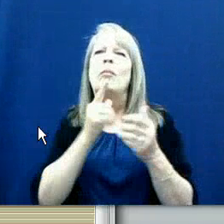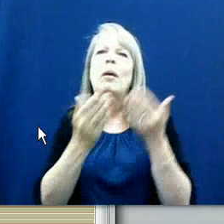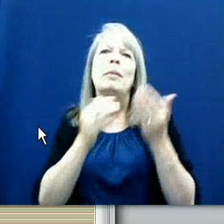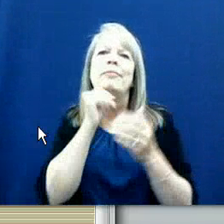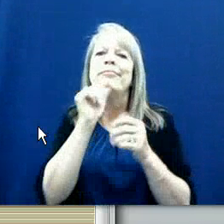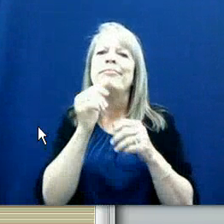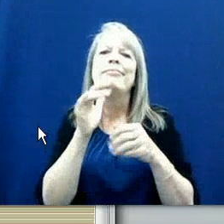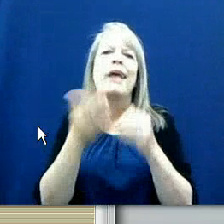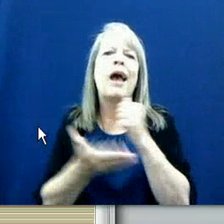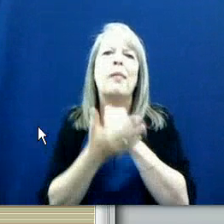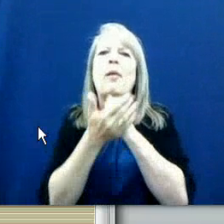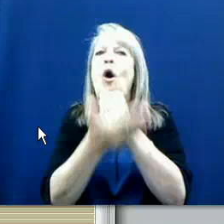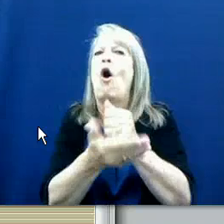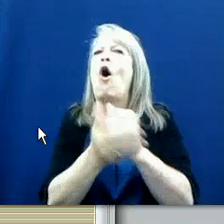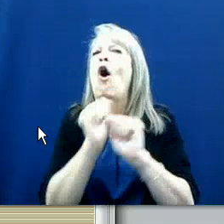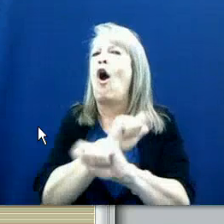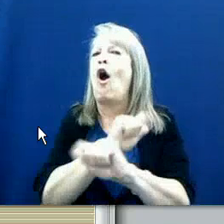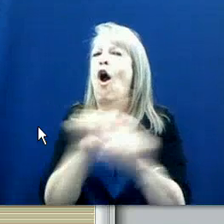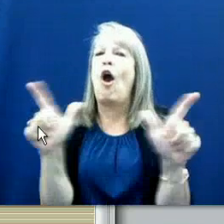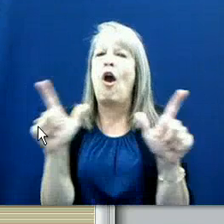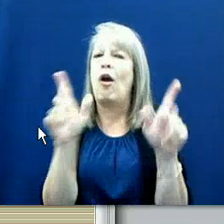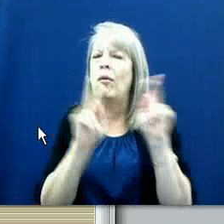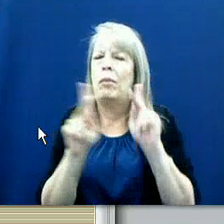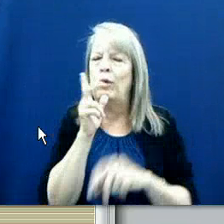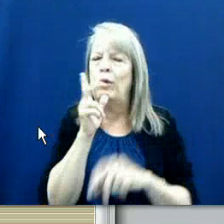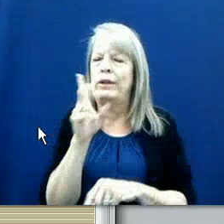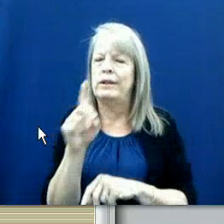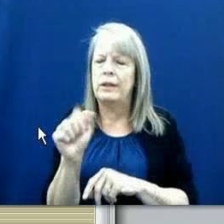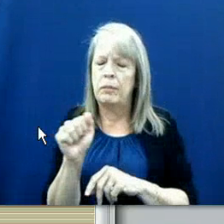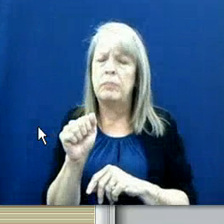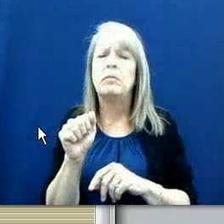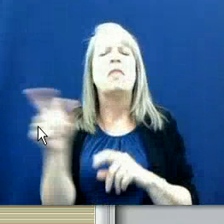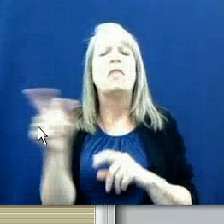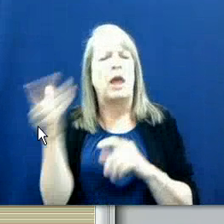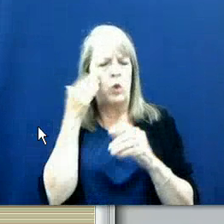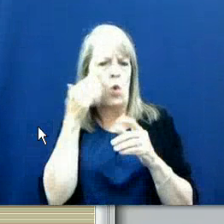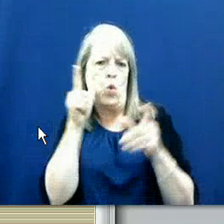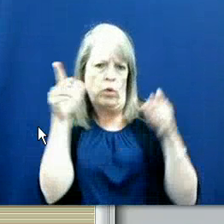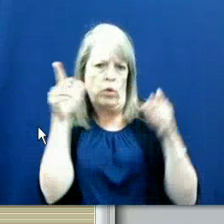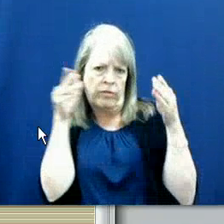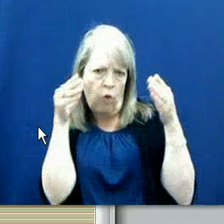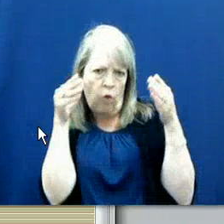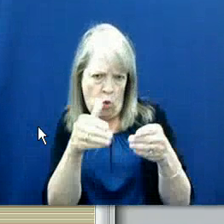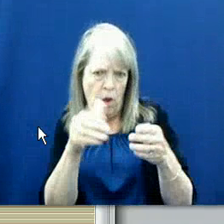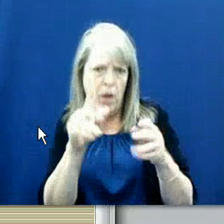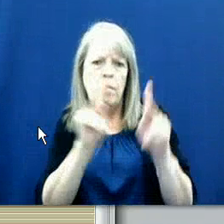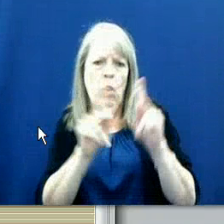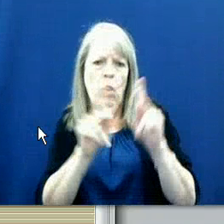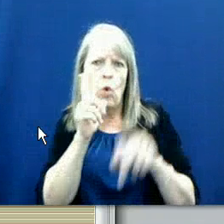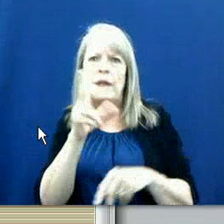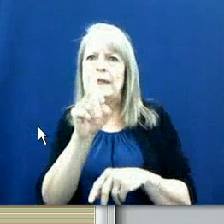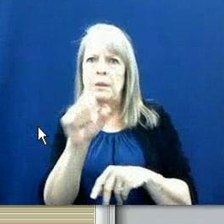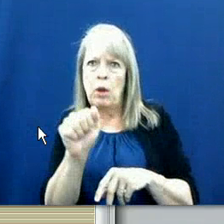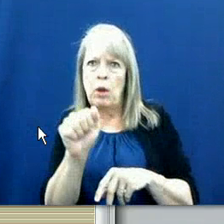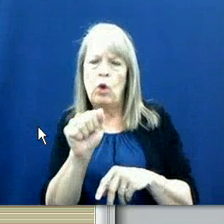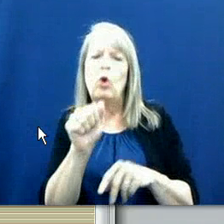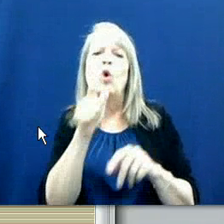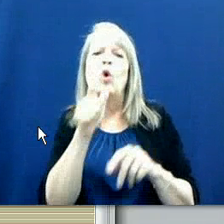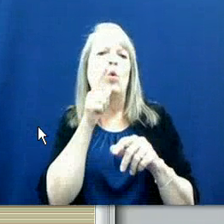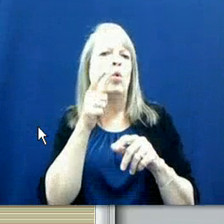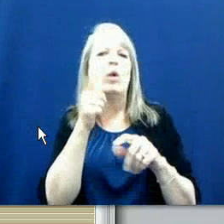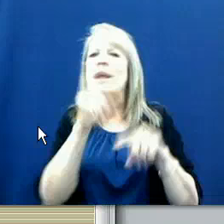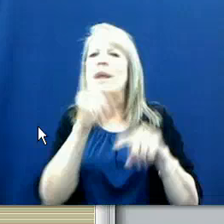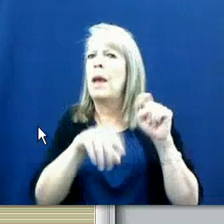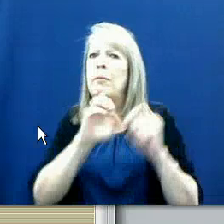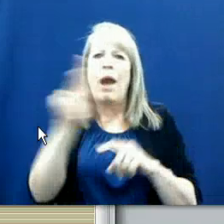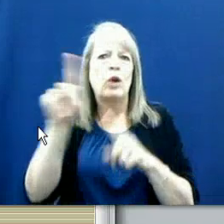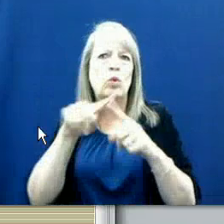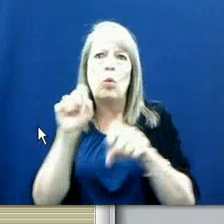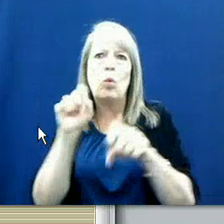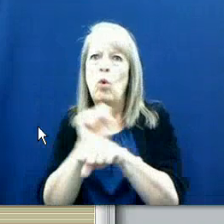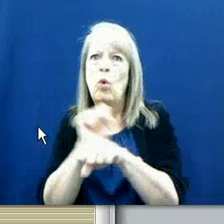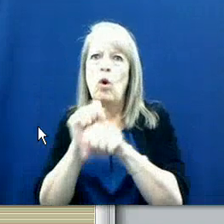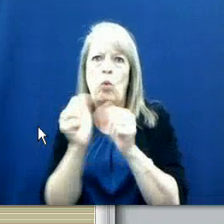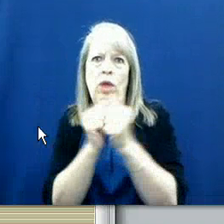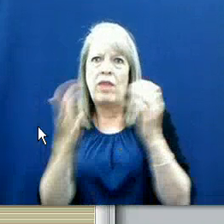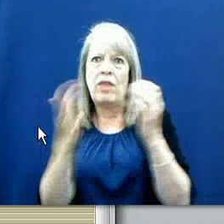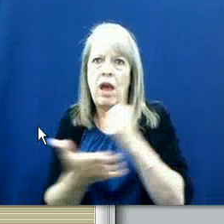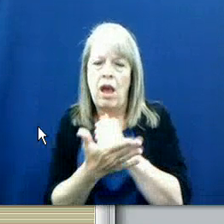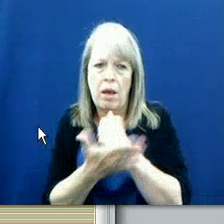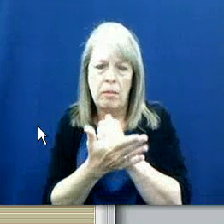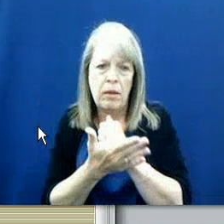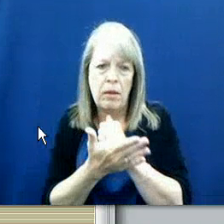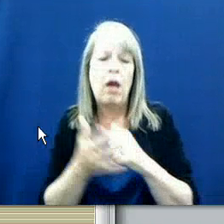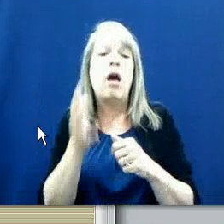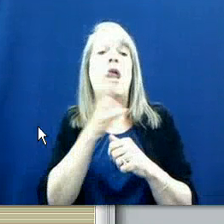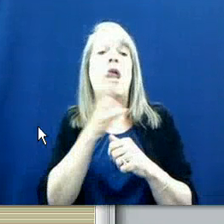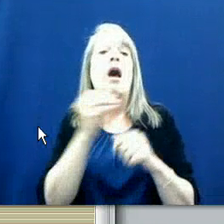disability. It had a clear definition of its target group, people with disabilities who could return to work with help, and a clear definition